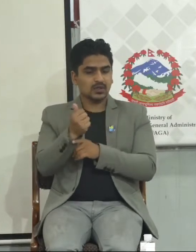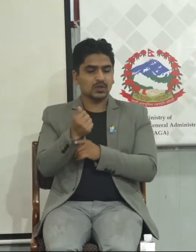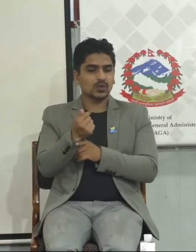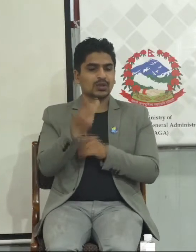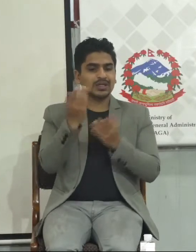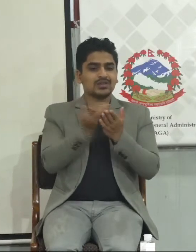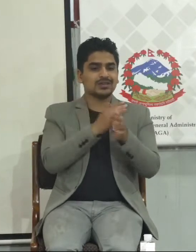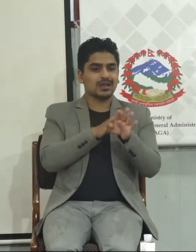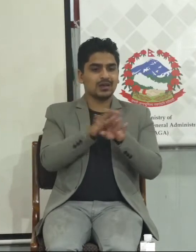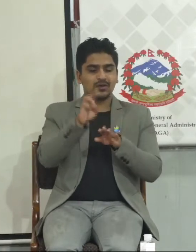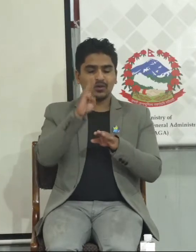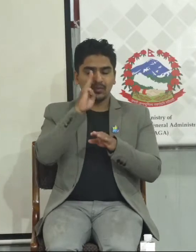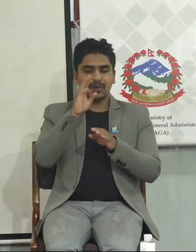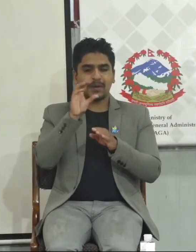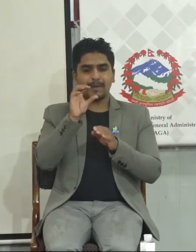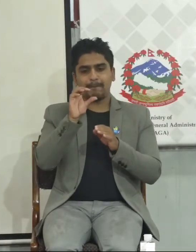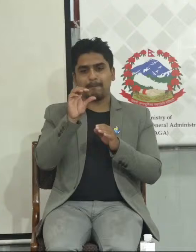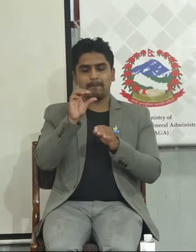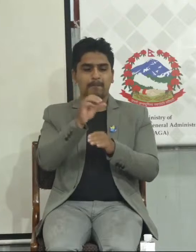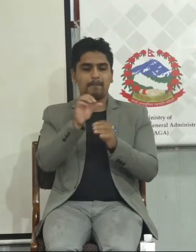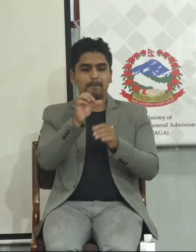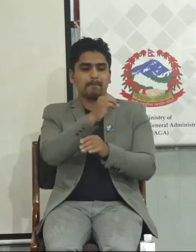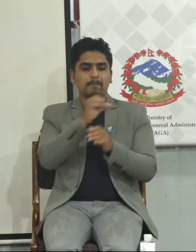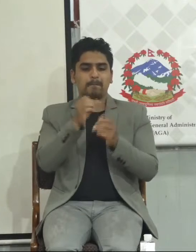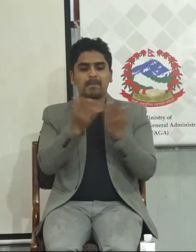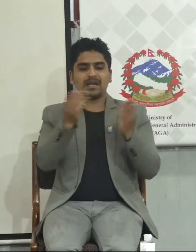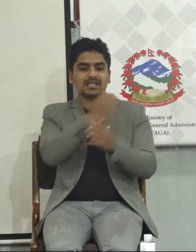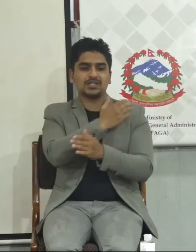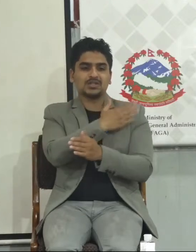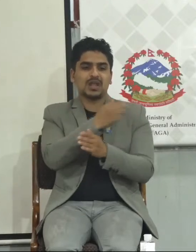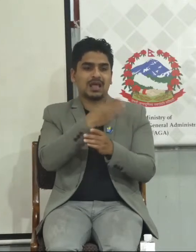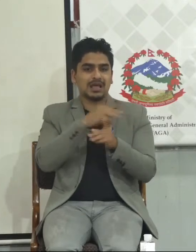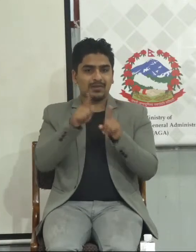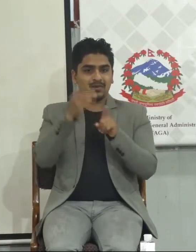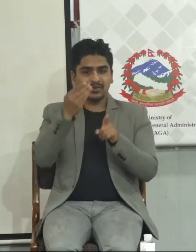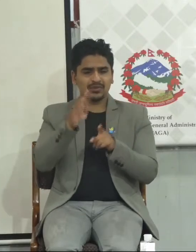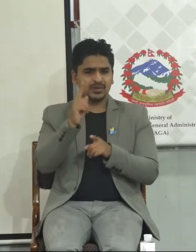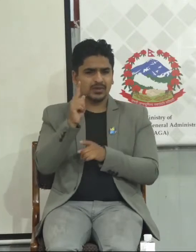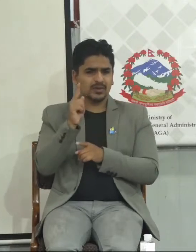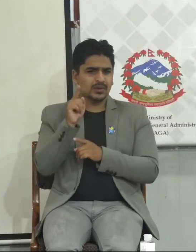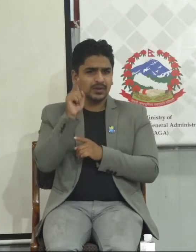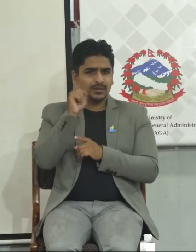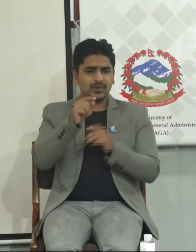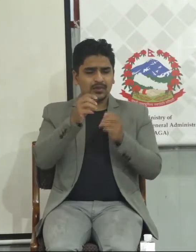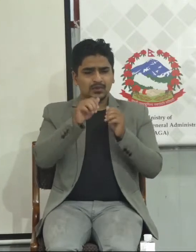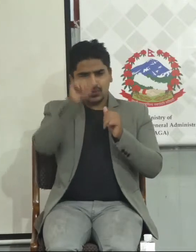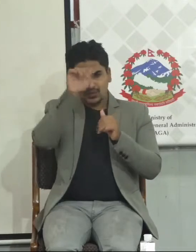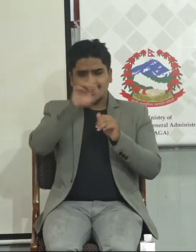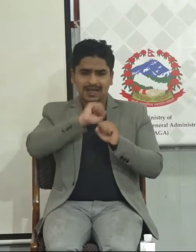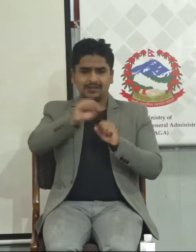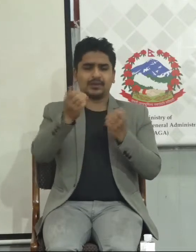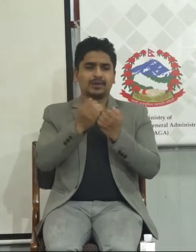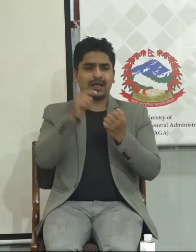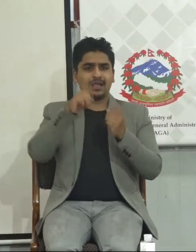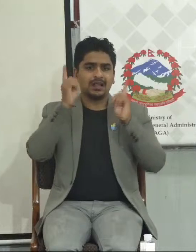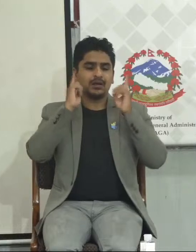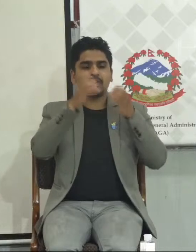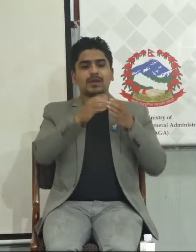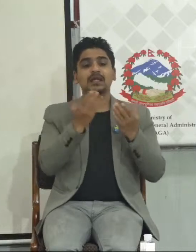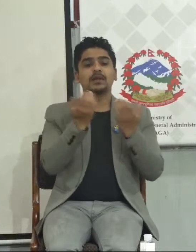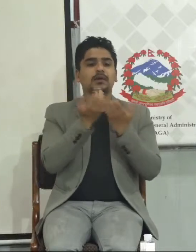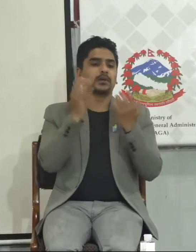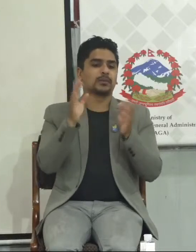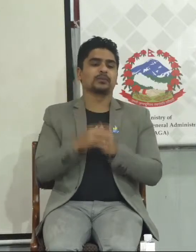you release the information in a day-to-day manner, what municipality is doing today, what rural municipality is doing today, so you can give